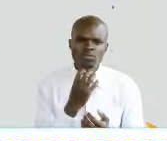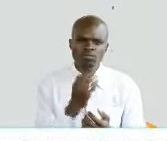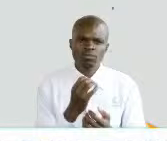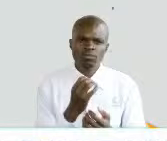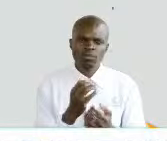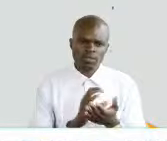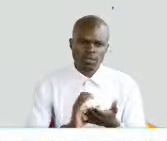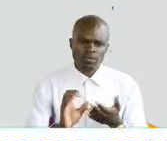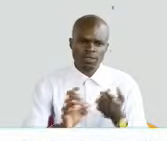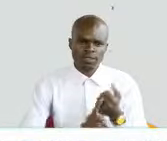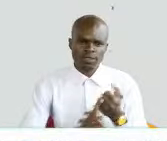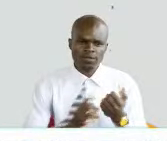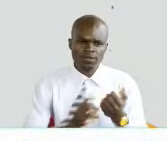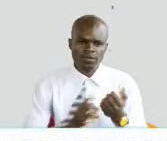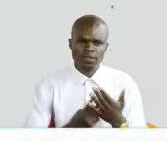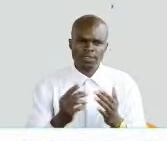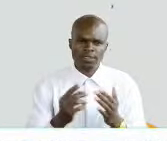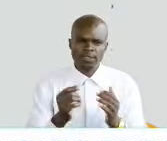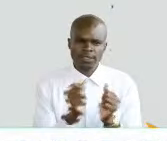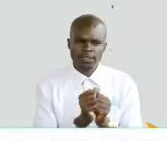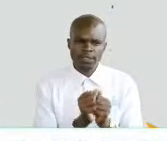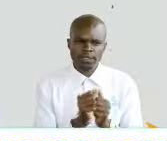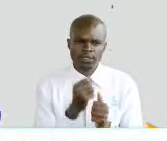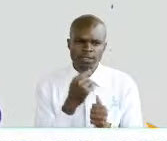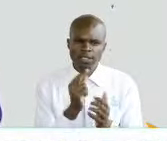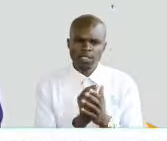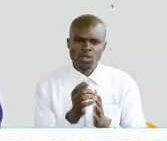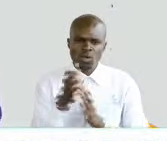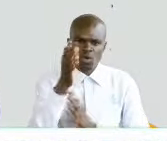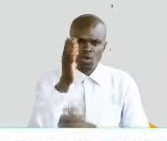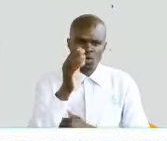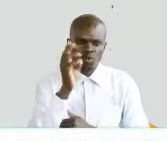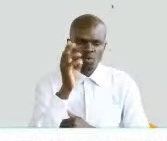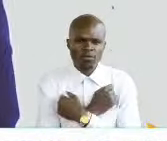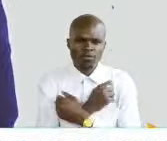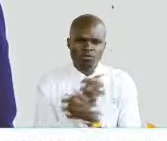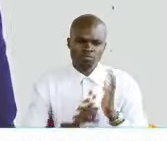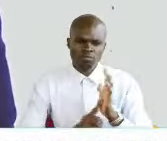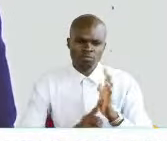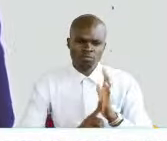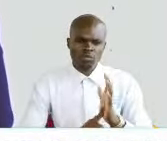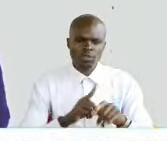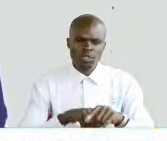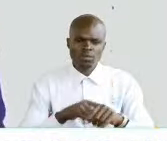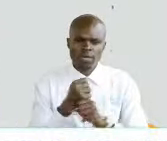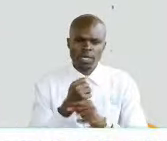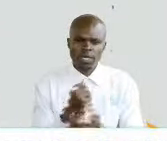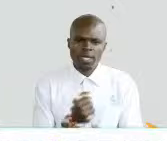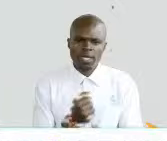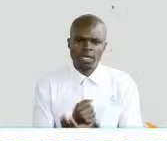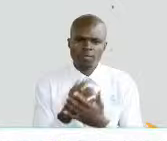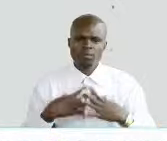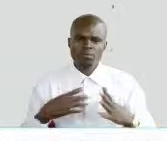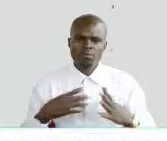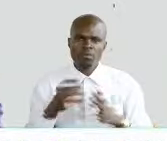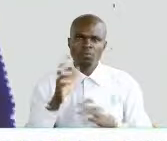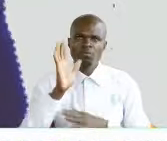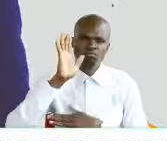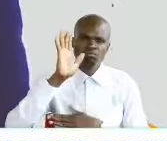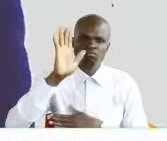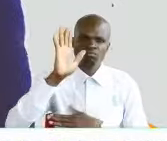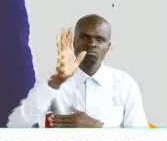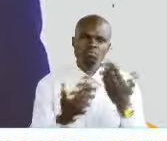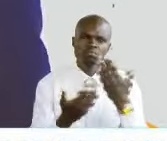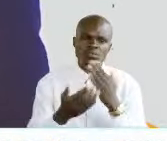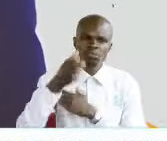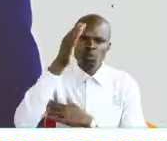unjust. He will not forget your work and the love and continue to help them. May God bless you for